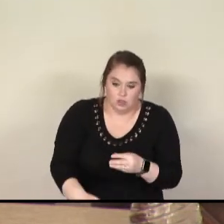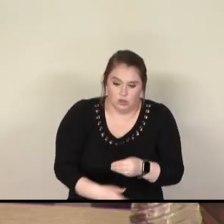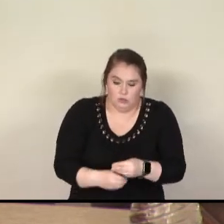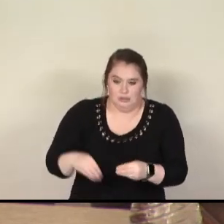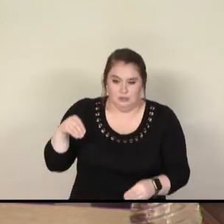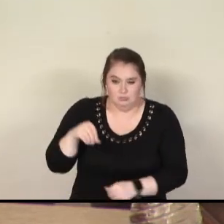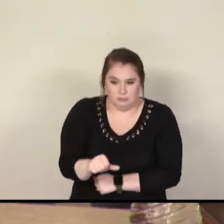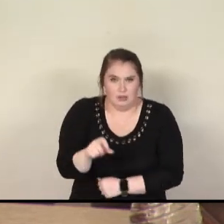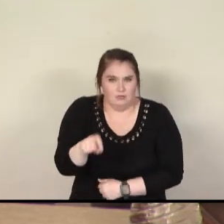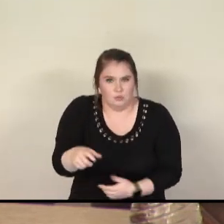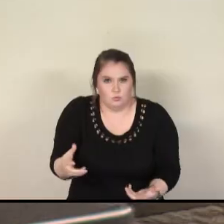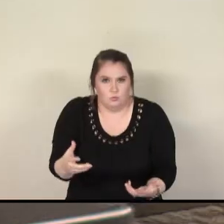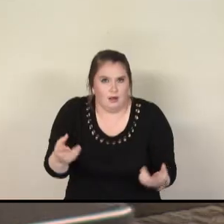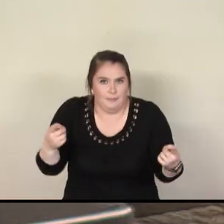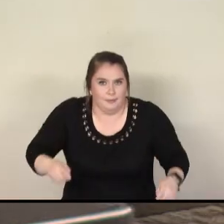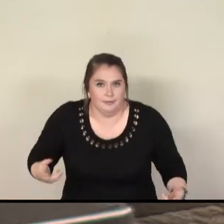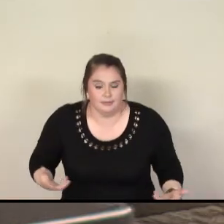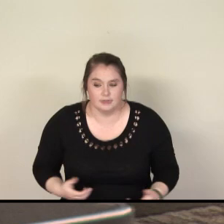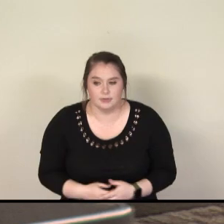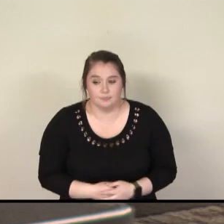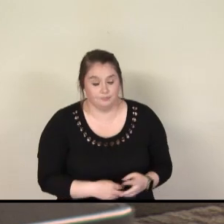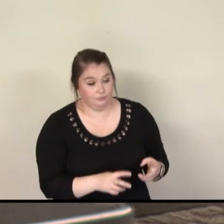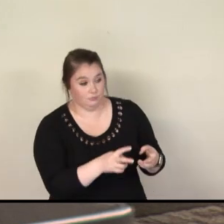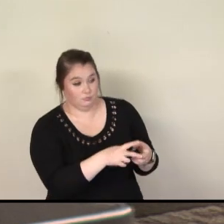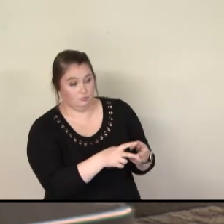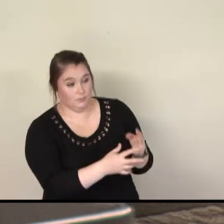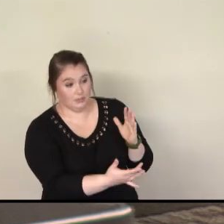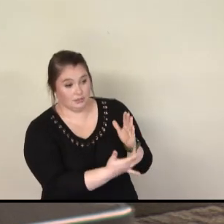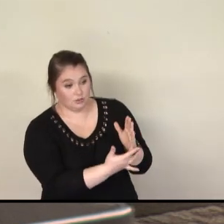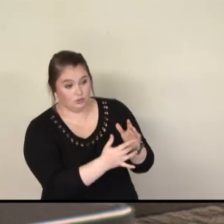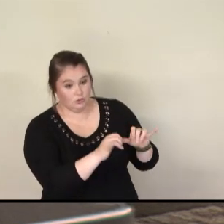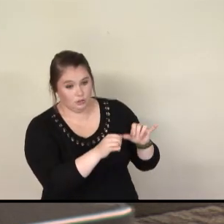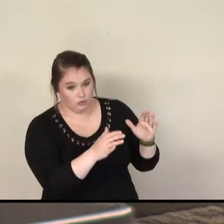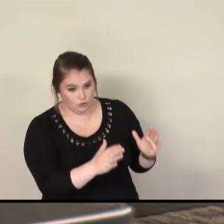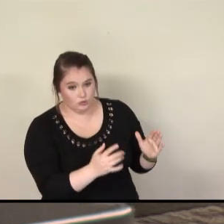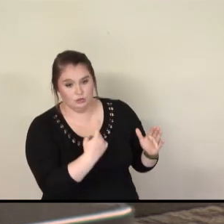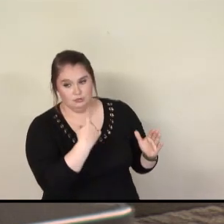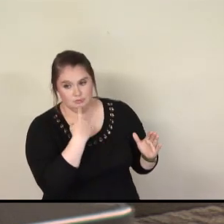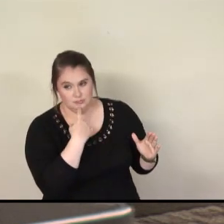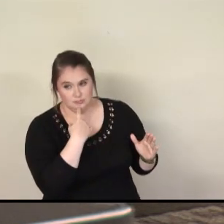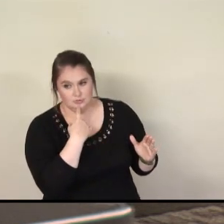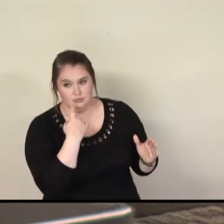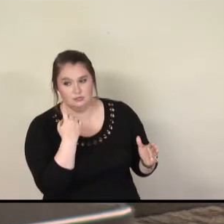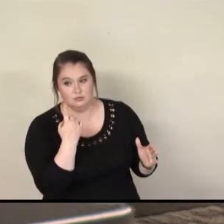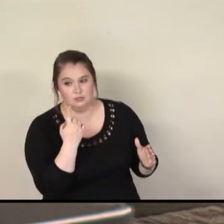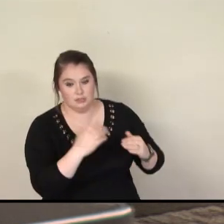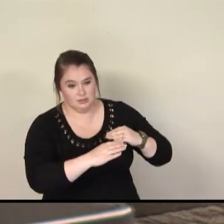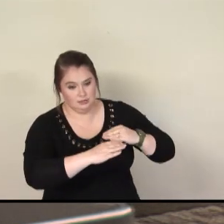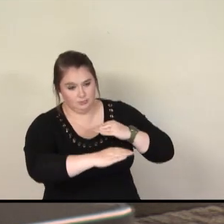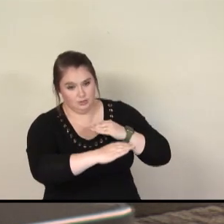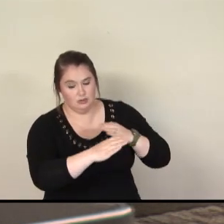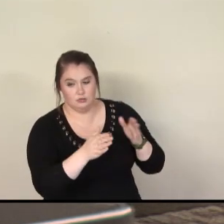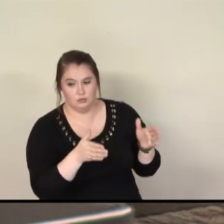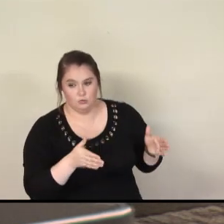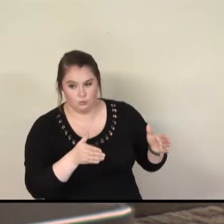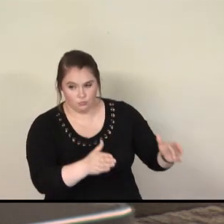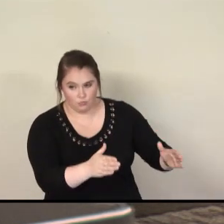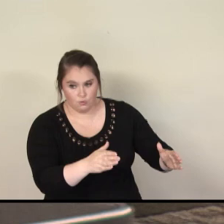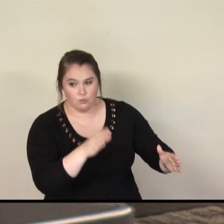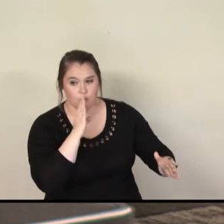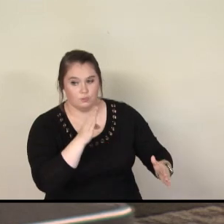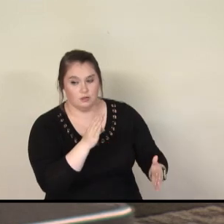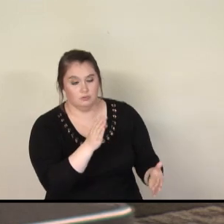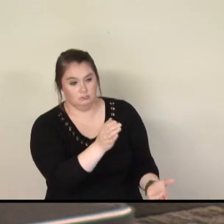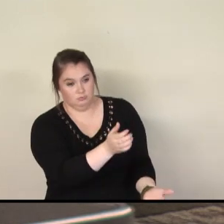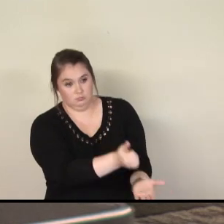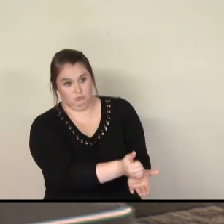expenditures? We did have the geotechnical engineer validated that the stabilized road base would be adequate to